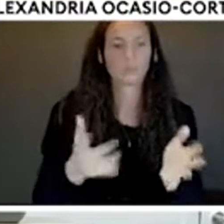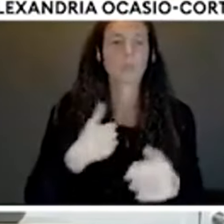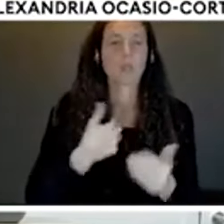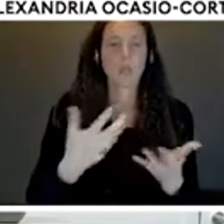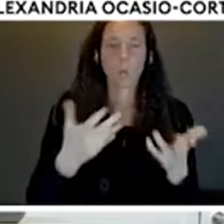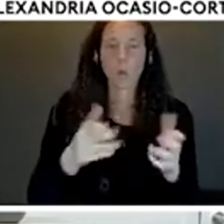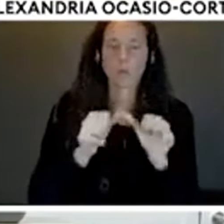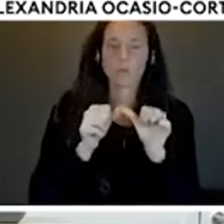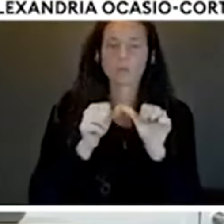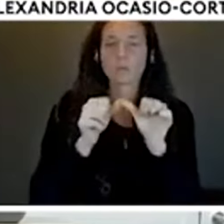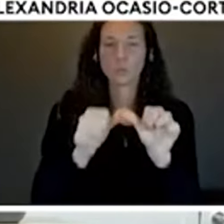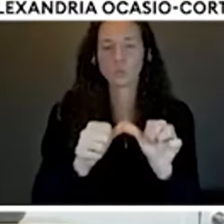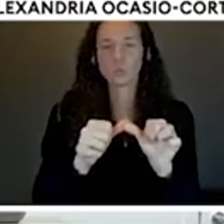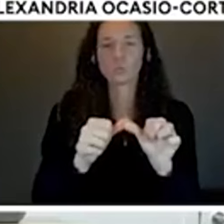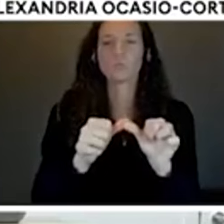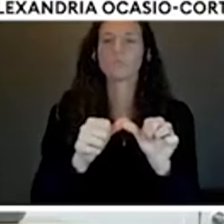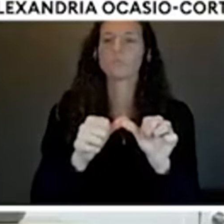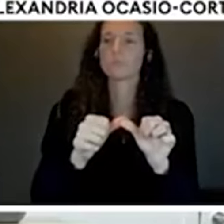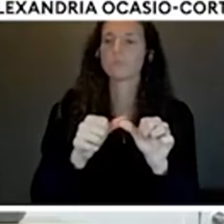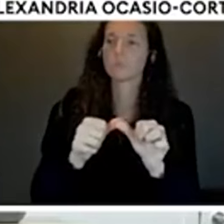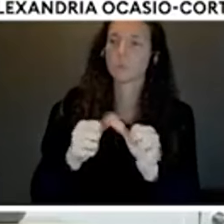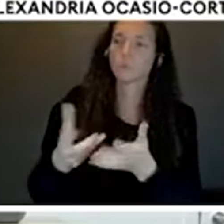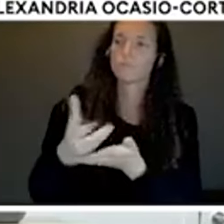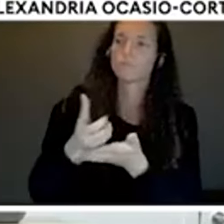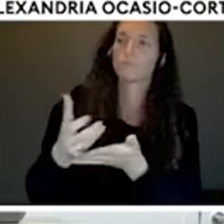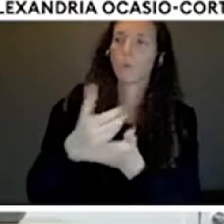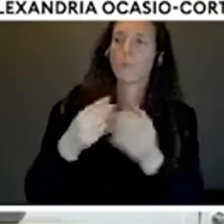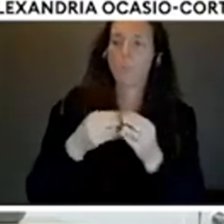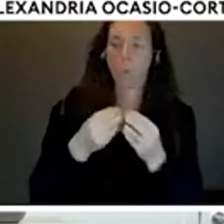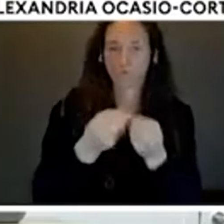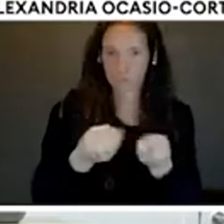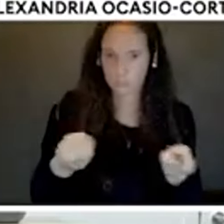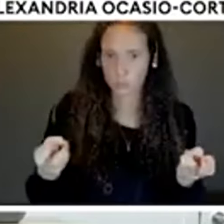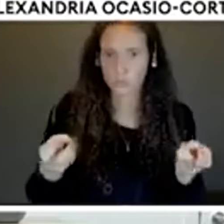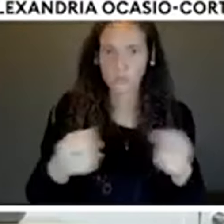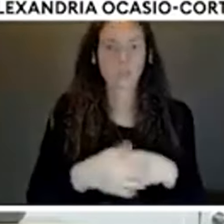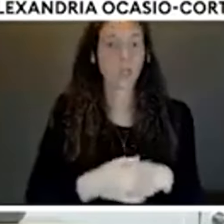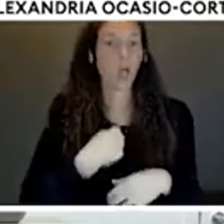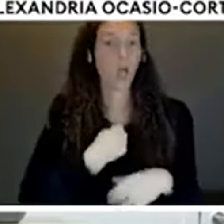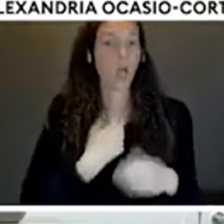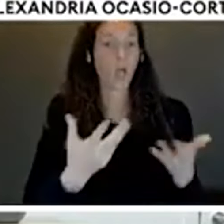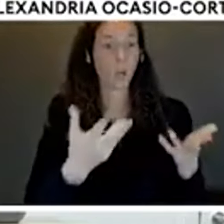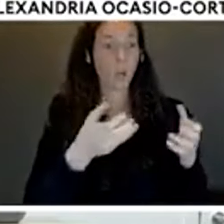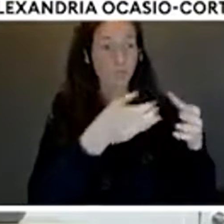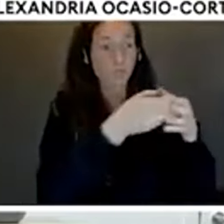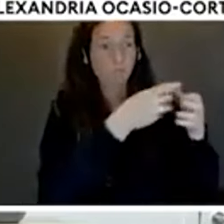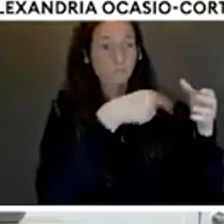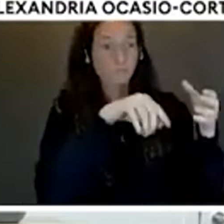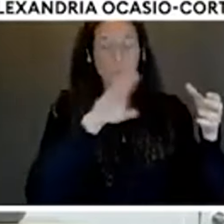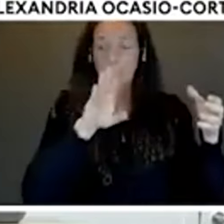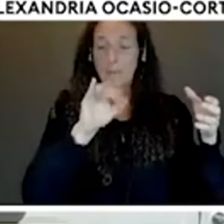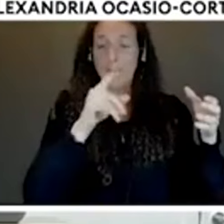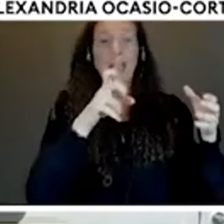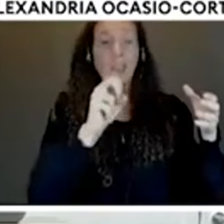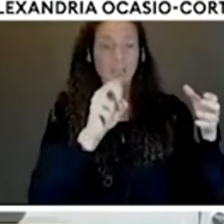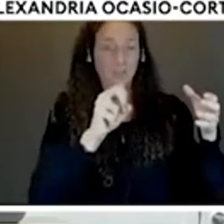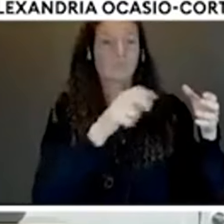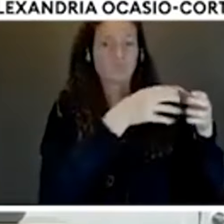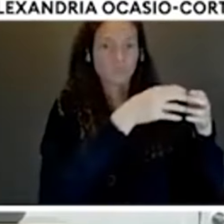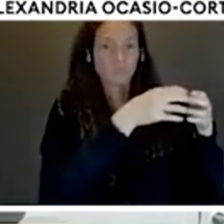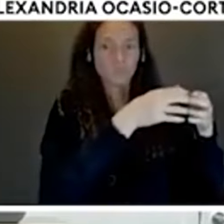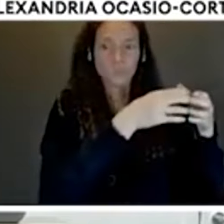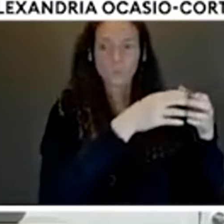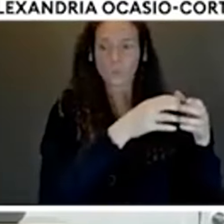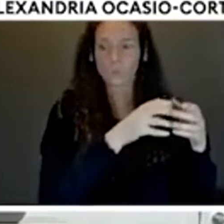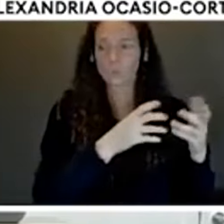elevated resources, having the Biden administration step up in what they're giving, not just to New York City, but to other places like